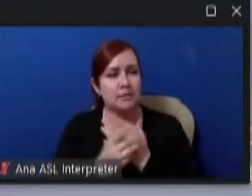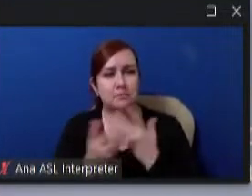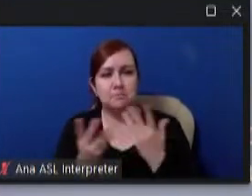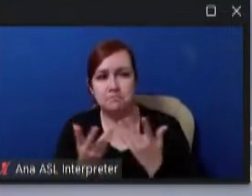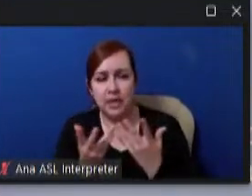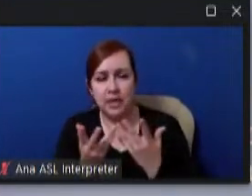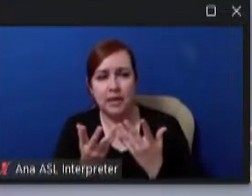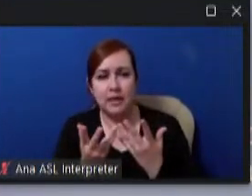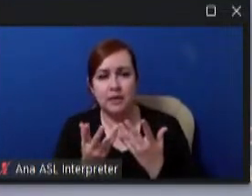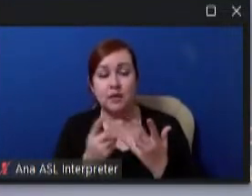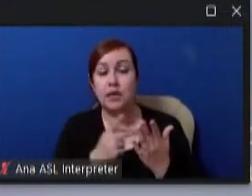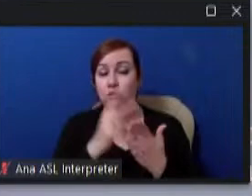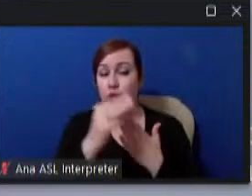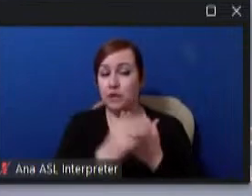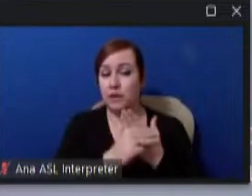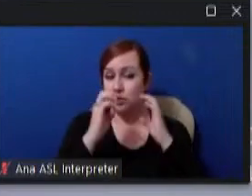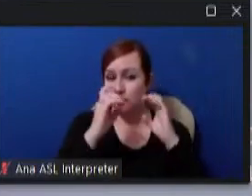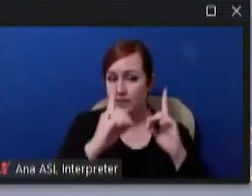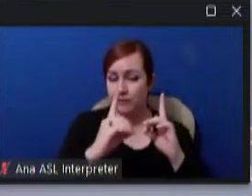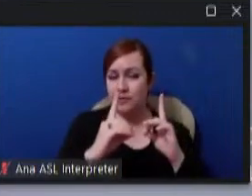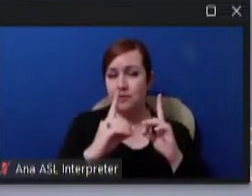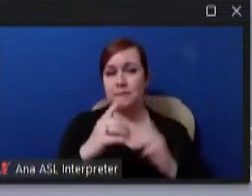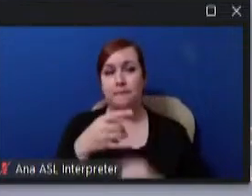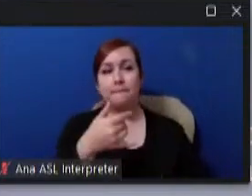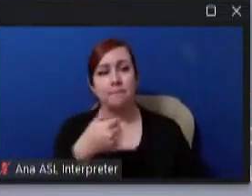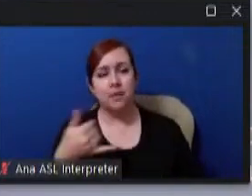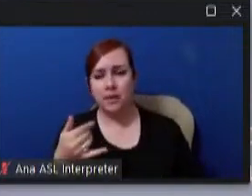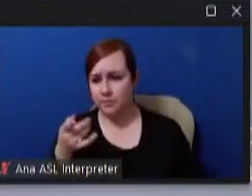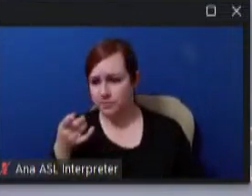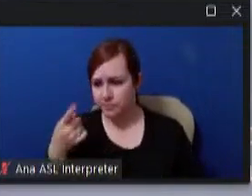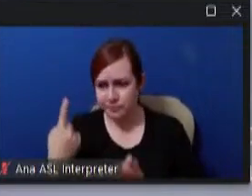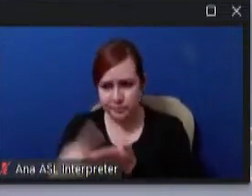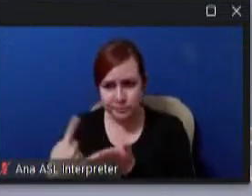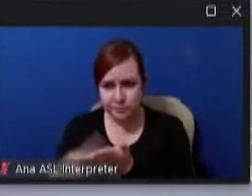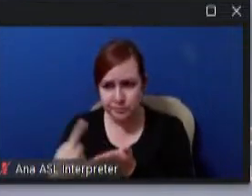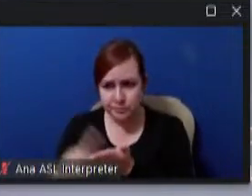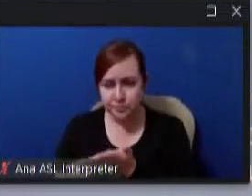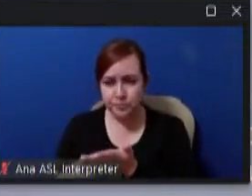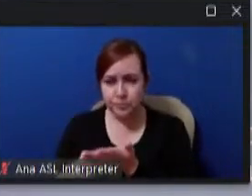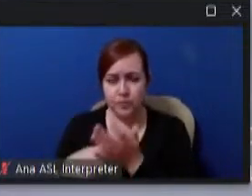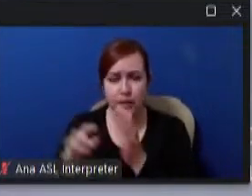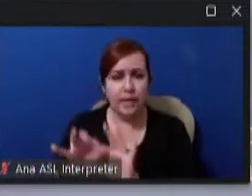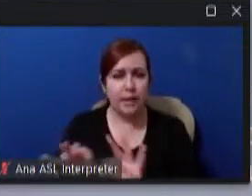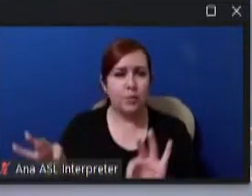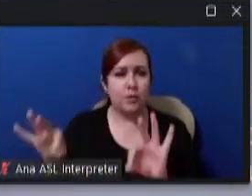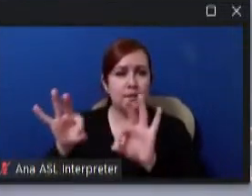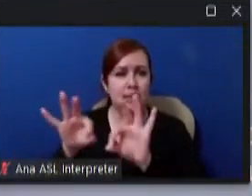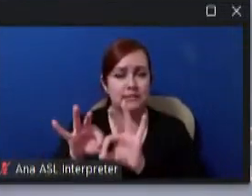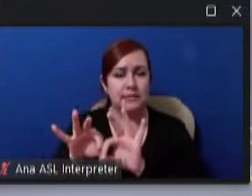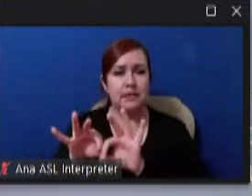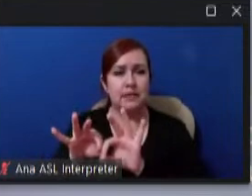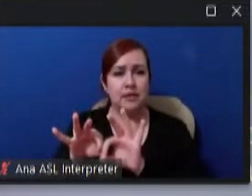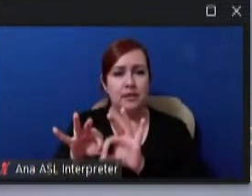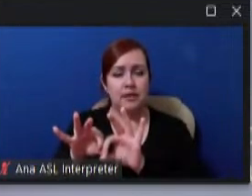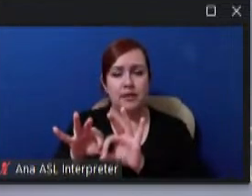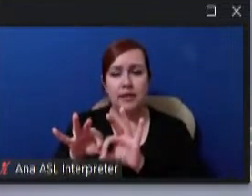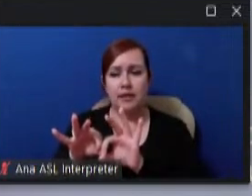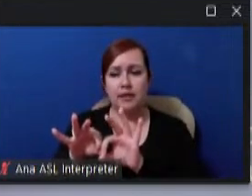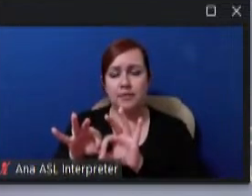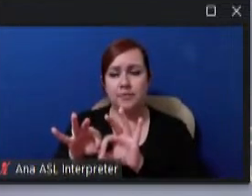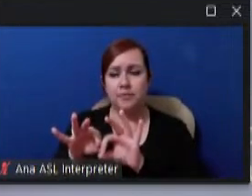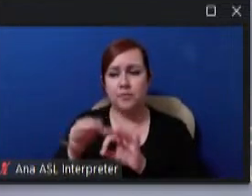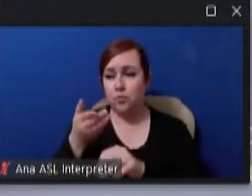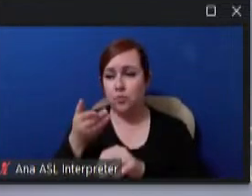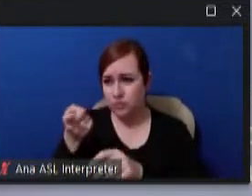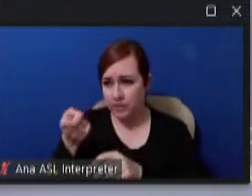Nowadays, what is the status of such programs, educational programs? So we've heard talk about the